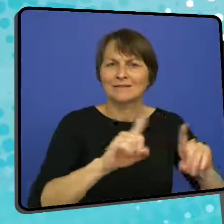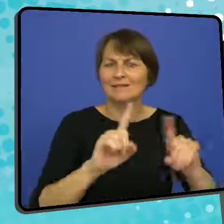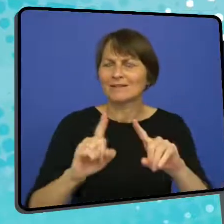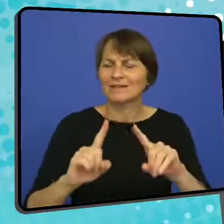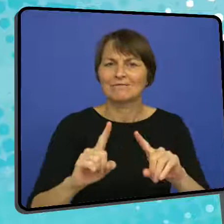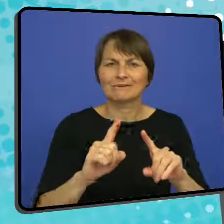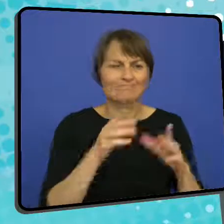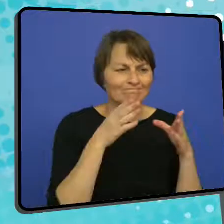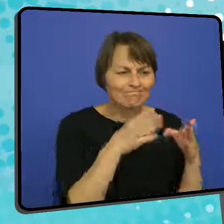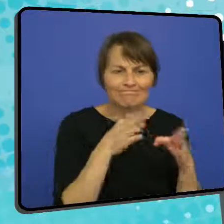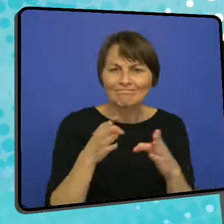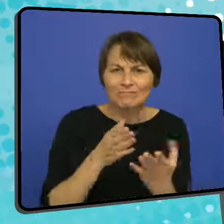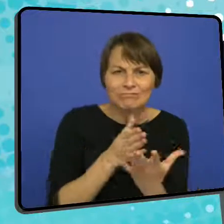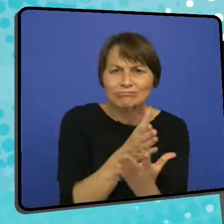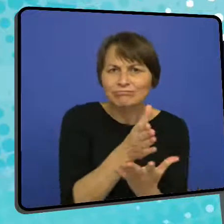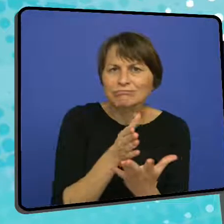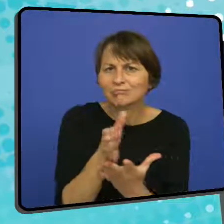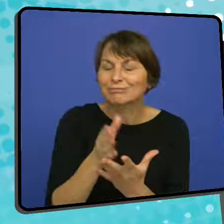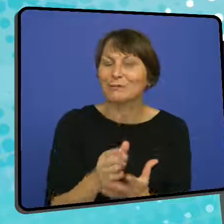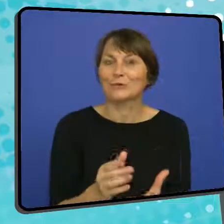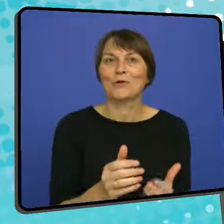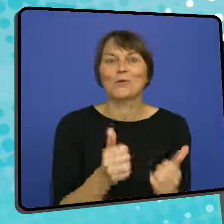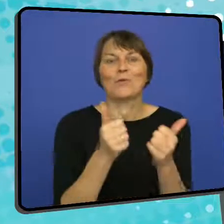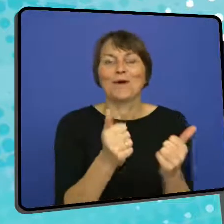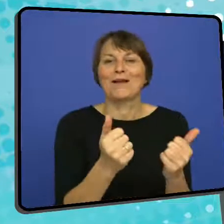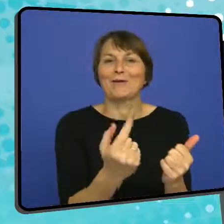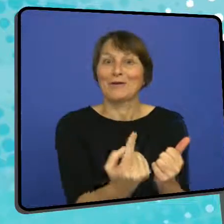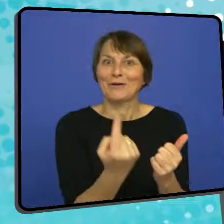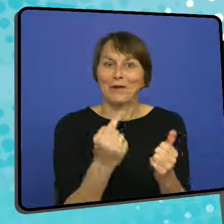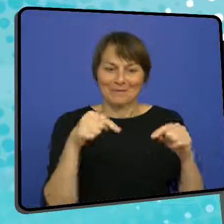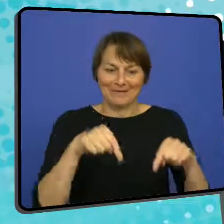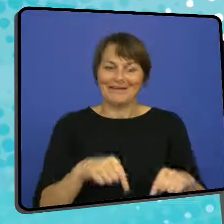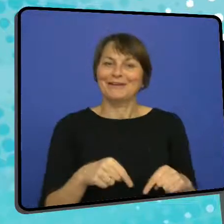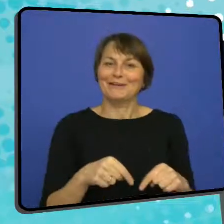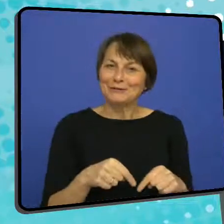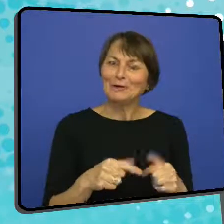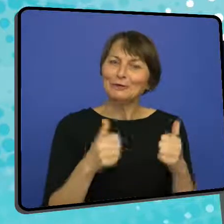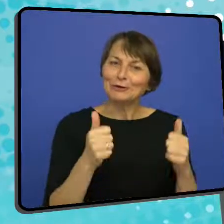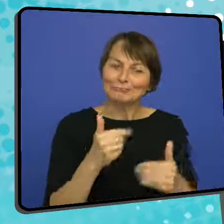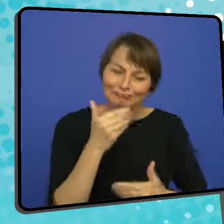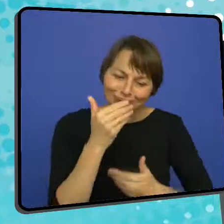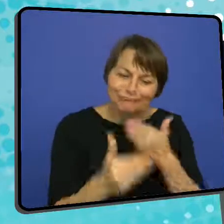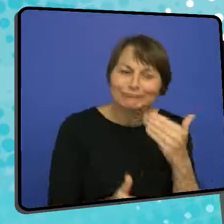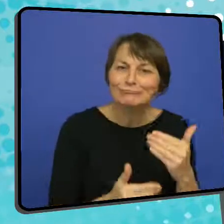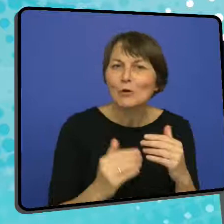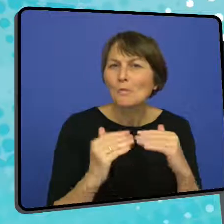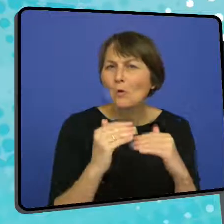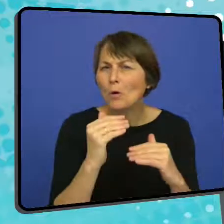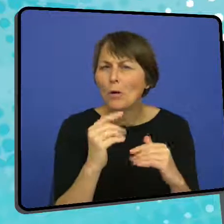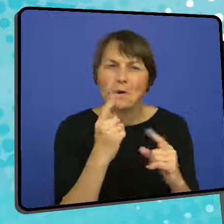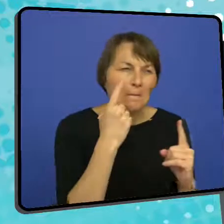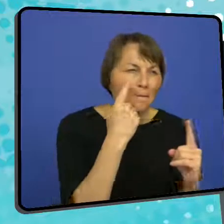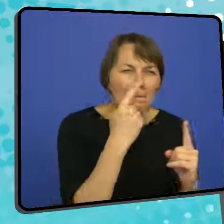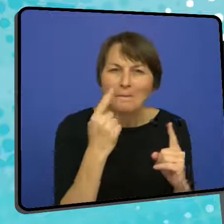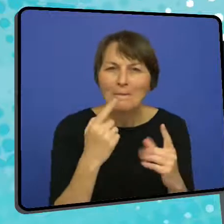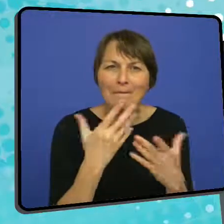with us and to continue that journey that we're going through here of sort of investigating all these different